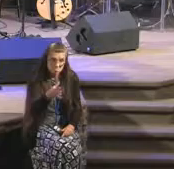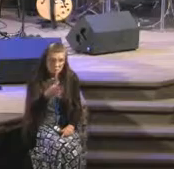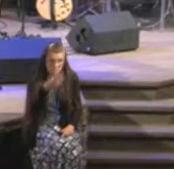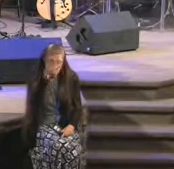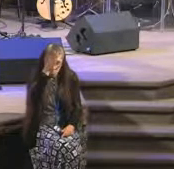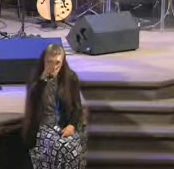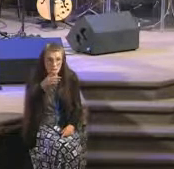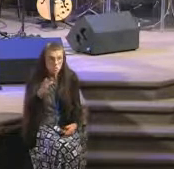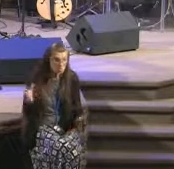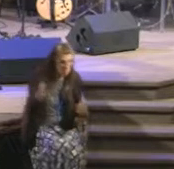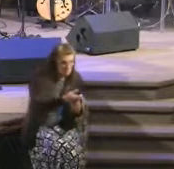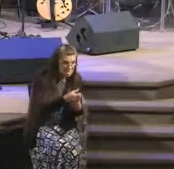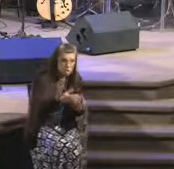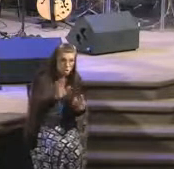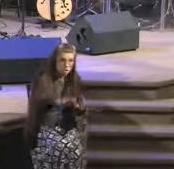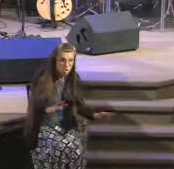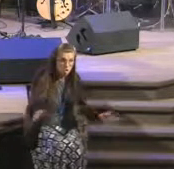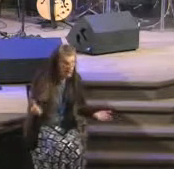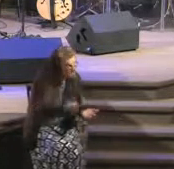child.